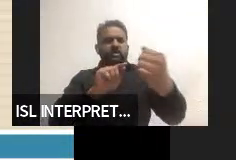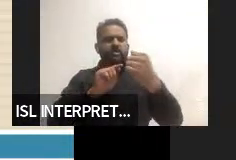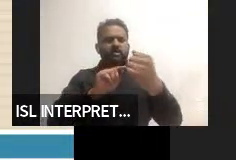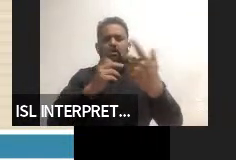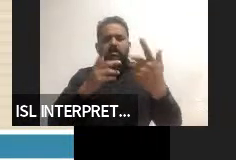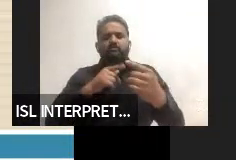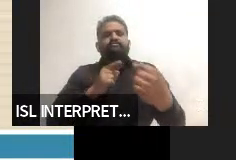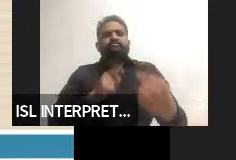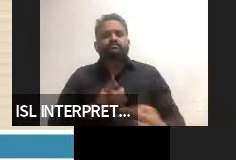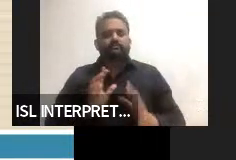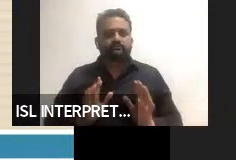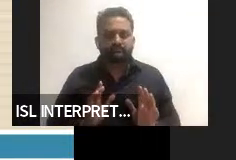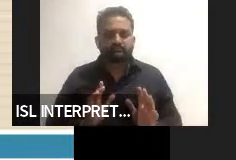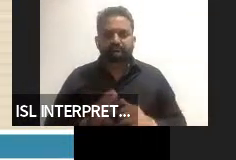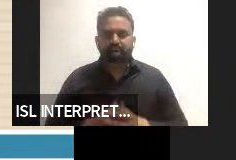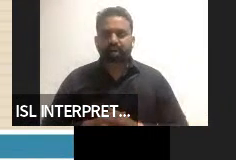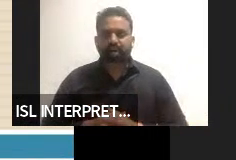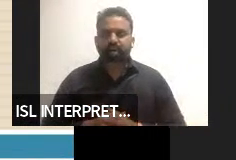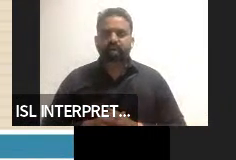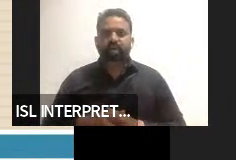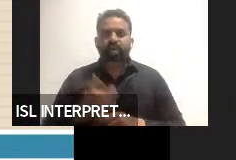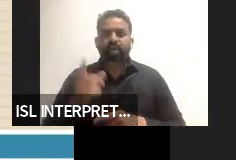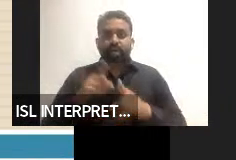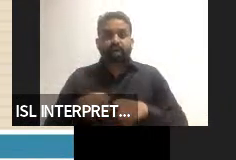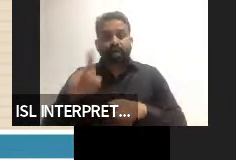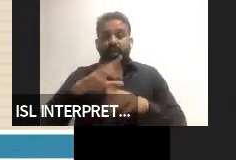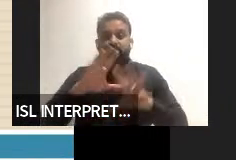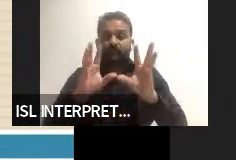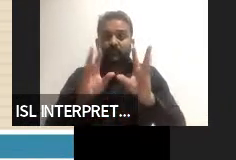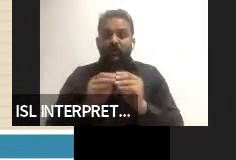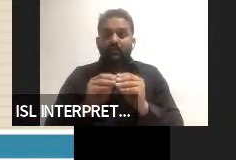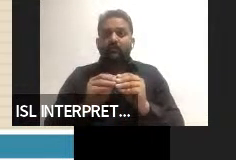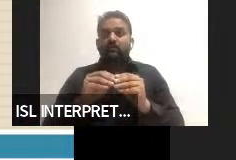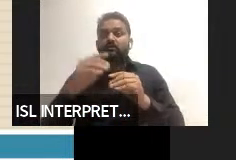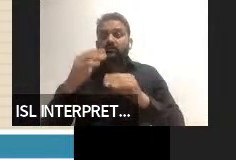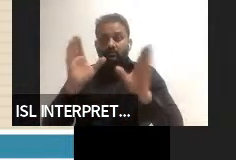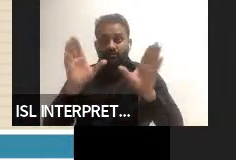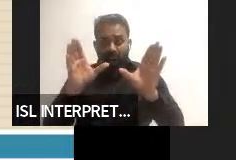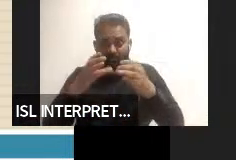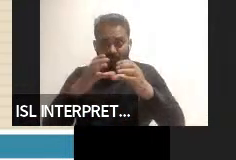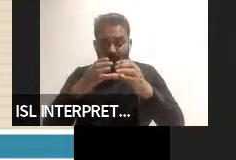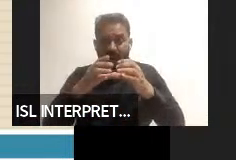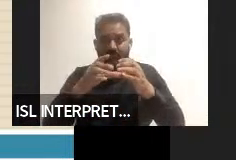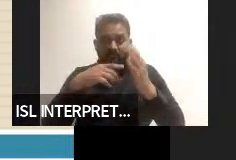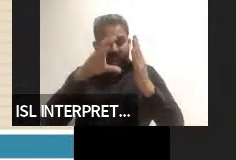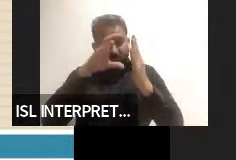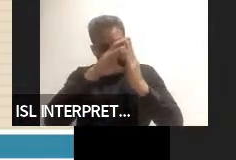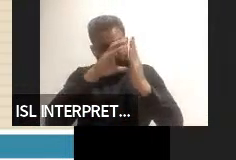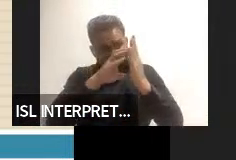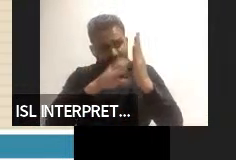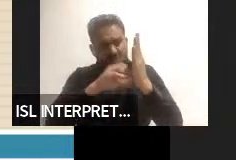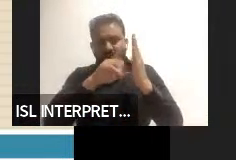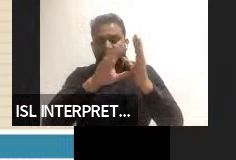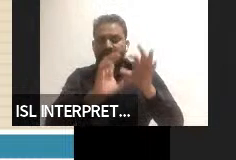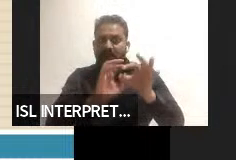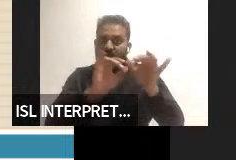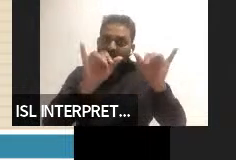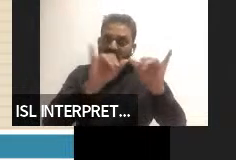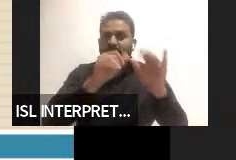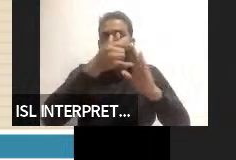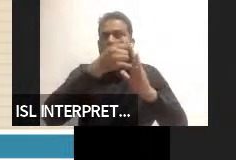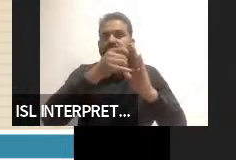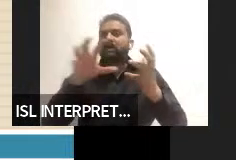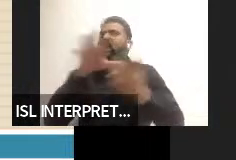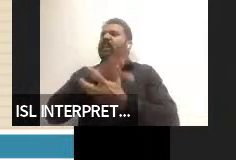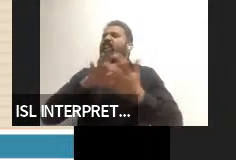Then when you are writing it, every paragraph should have one theme. Don't mix so many things in